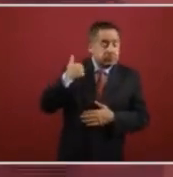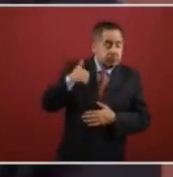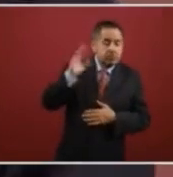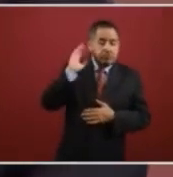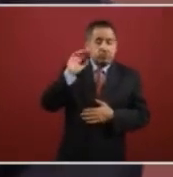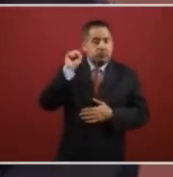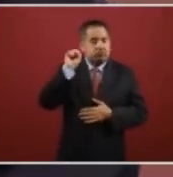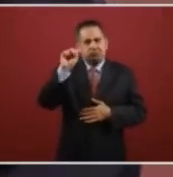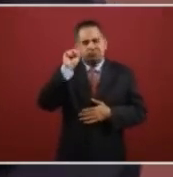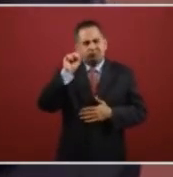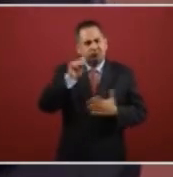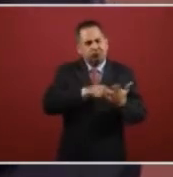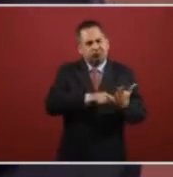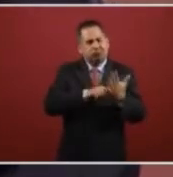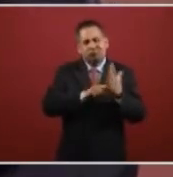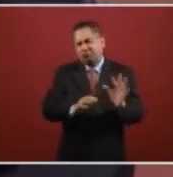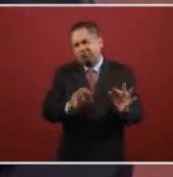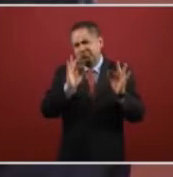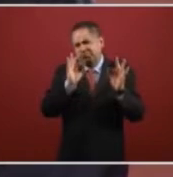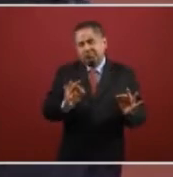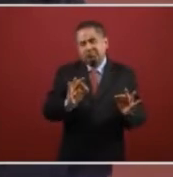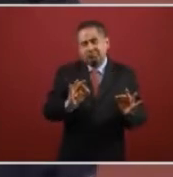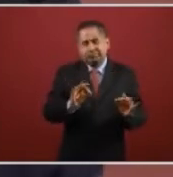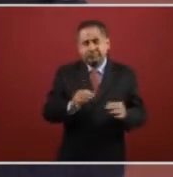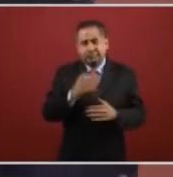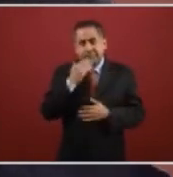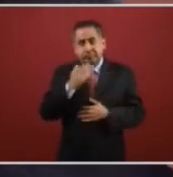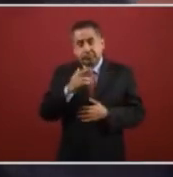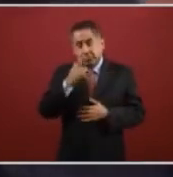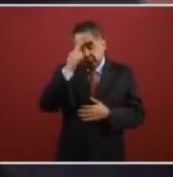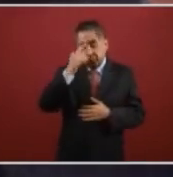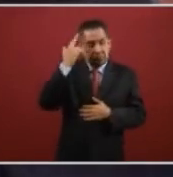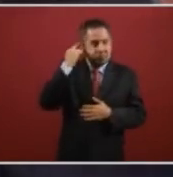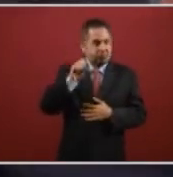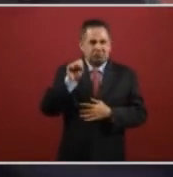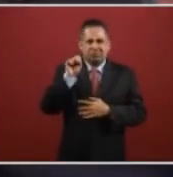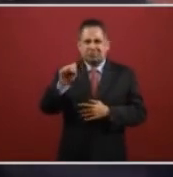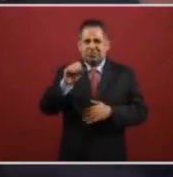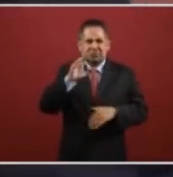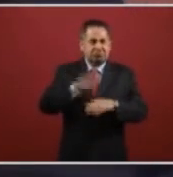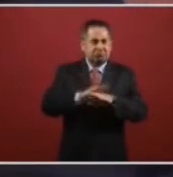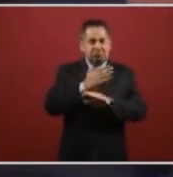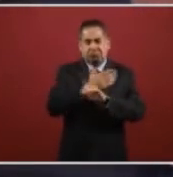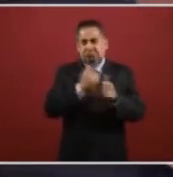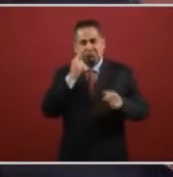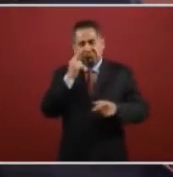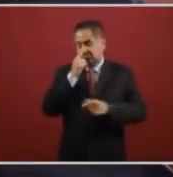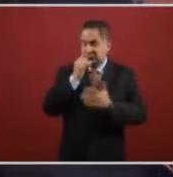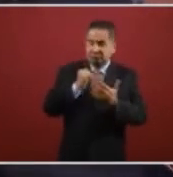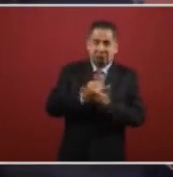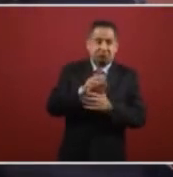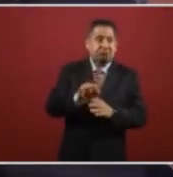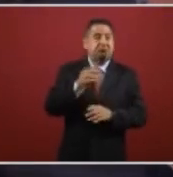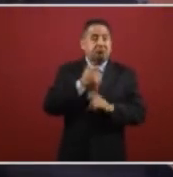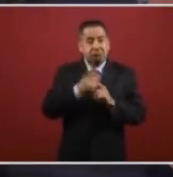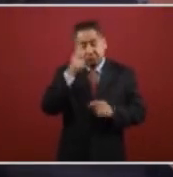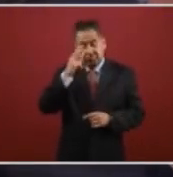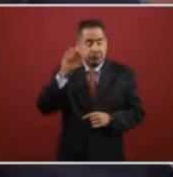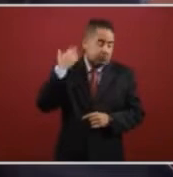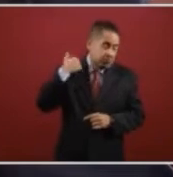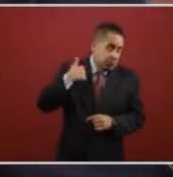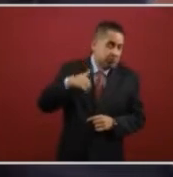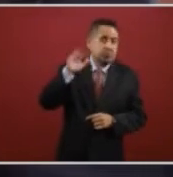the syndicate was exemplary before. I would say it was the most democratic